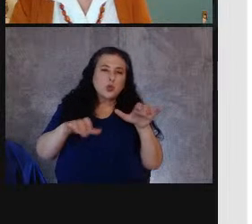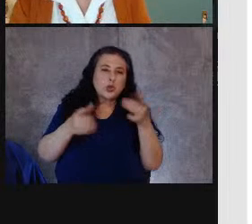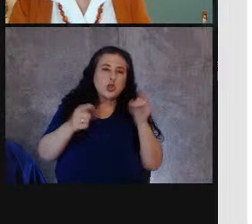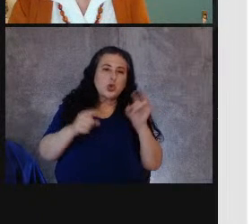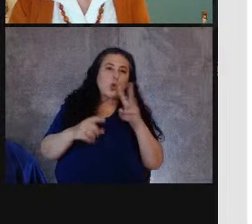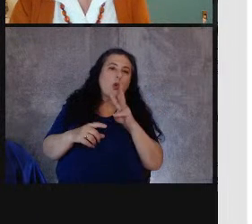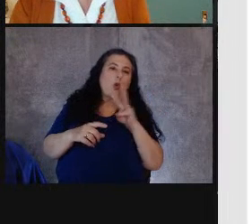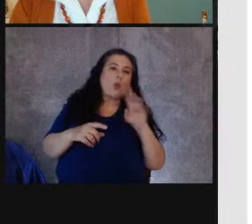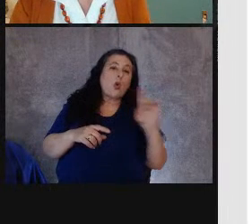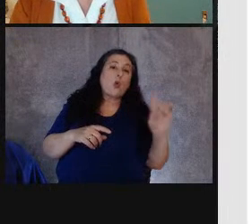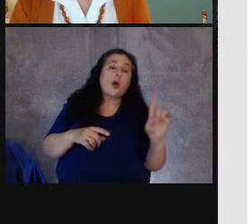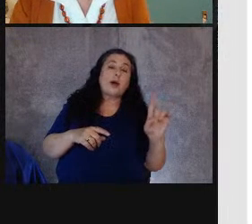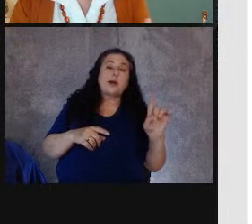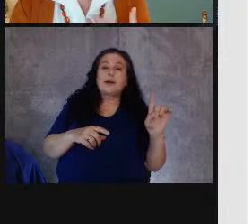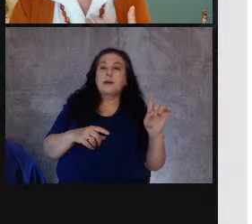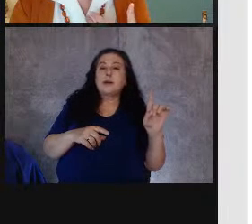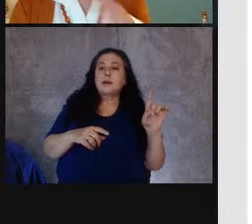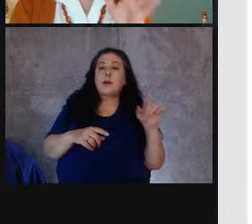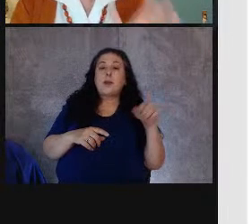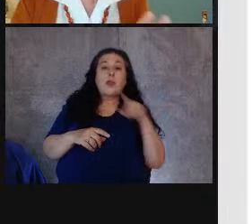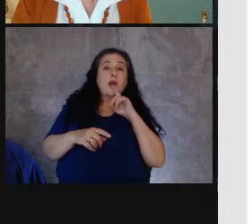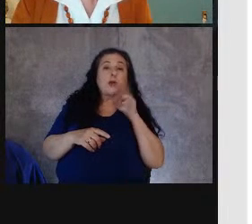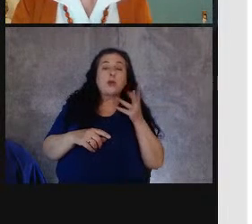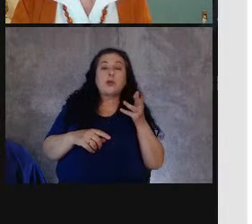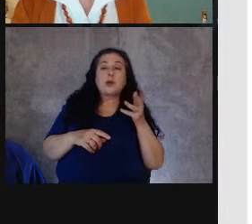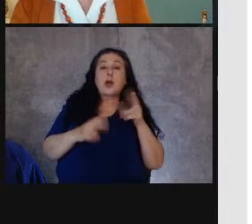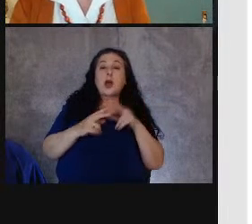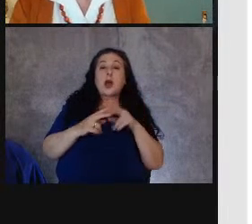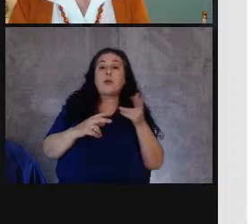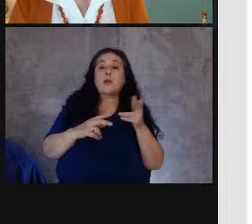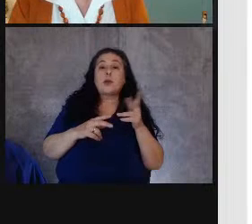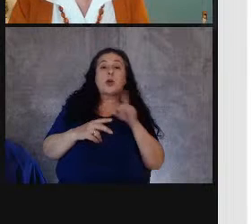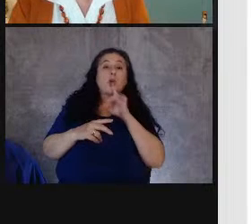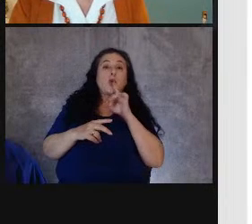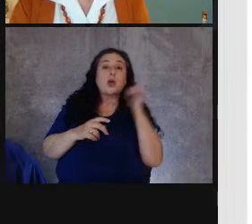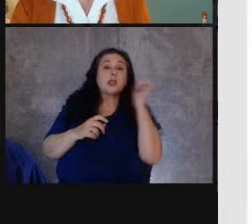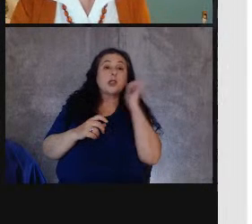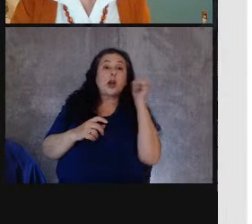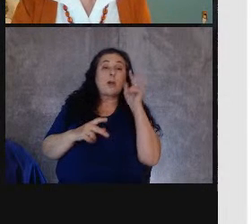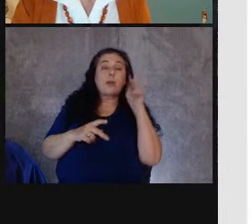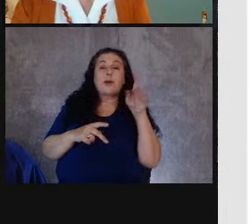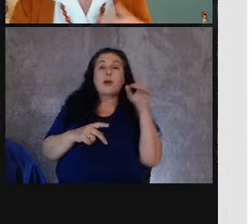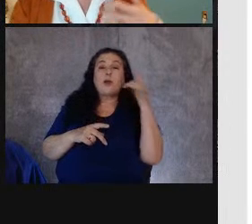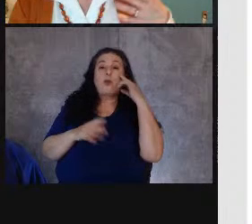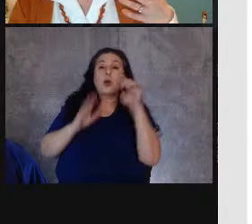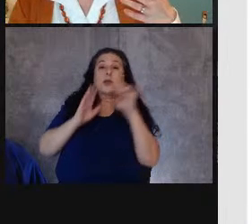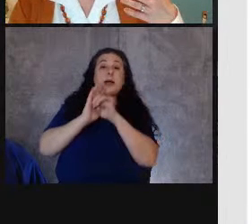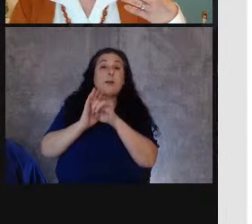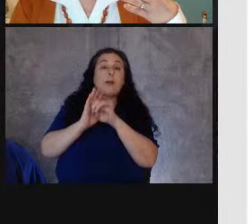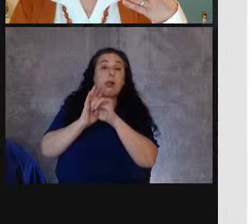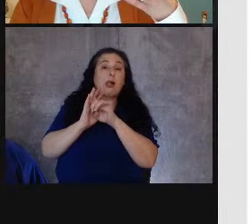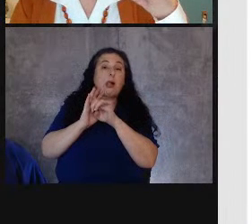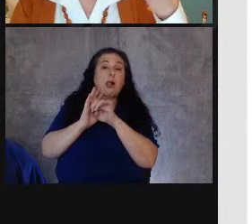One. There was a couple of things that really startled people. Like, for example,